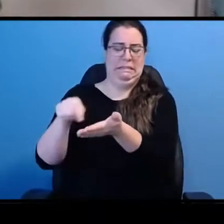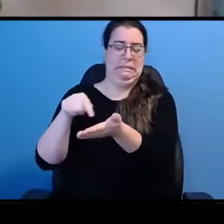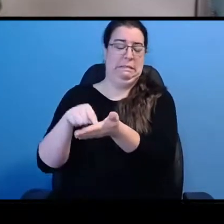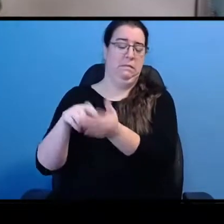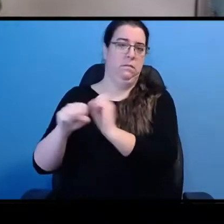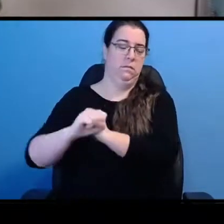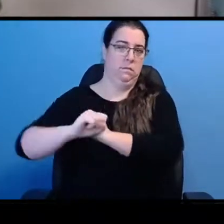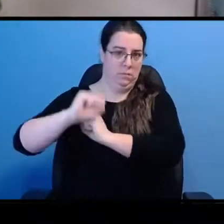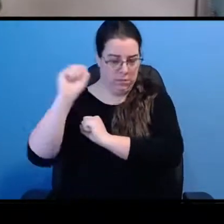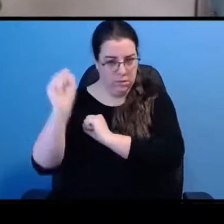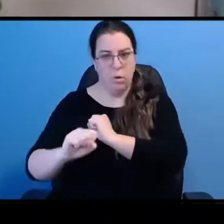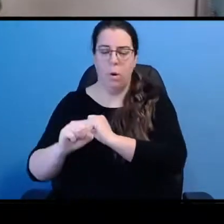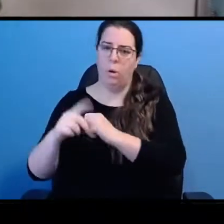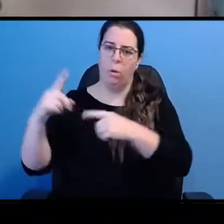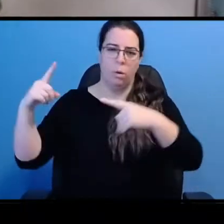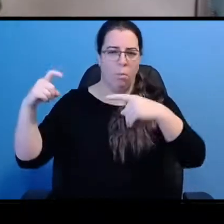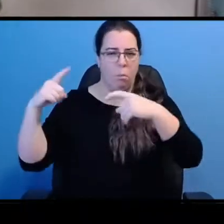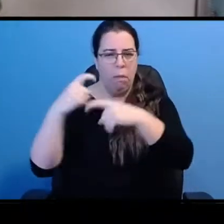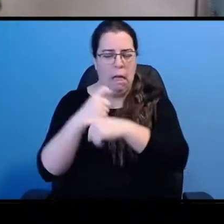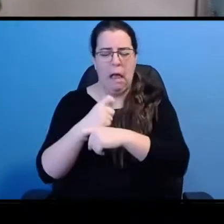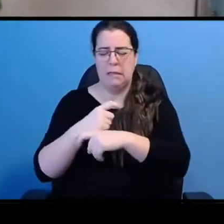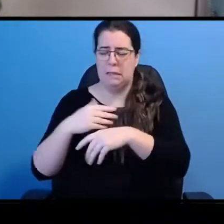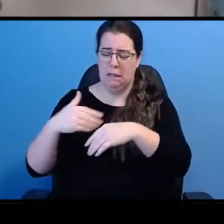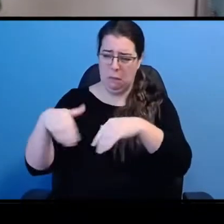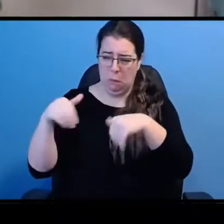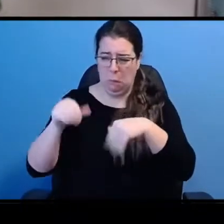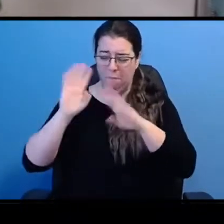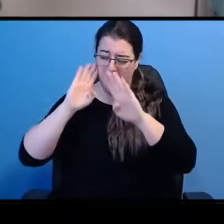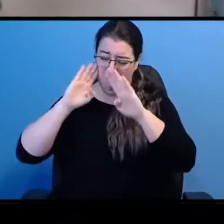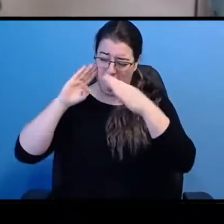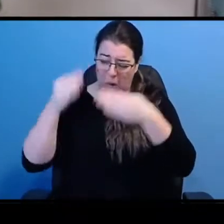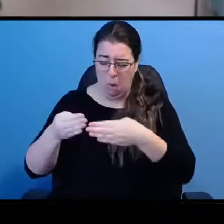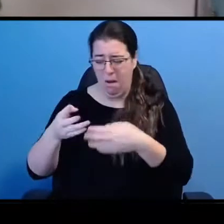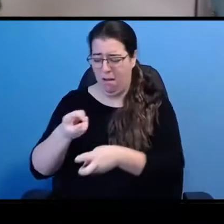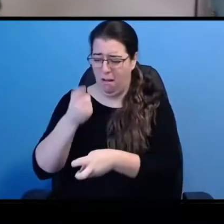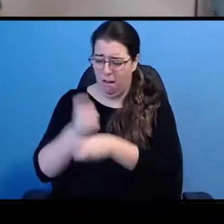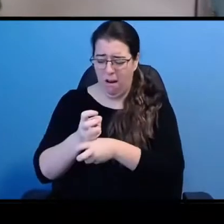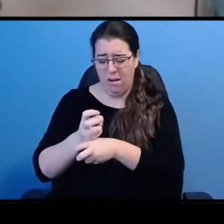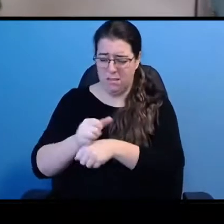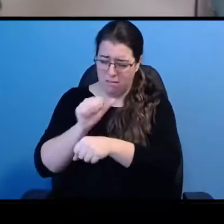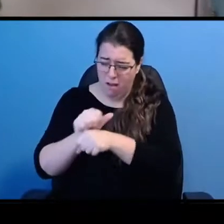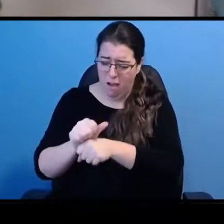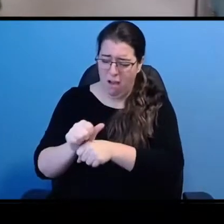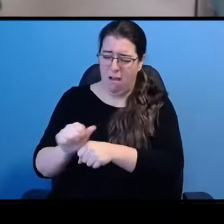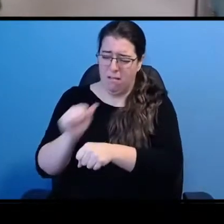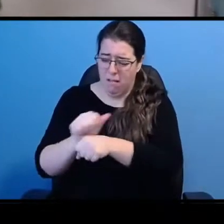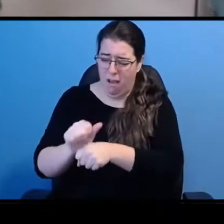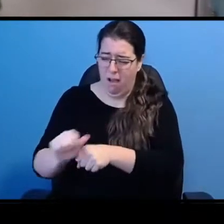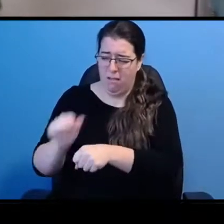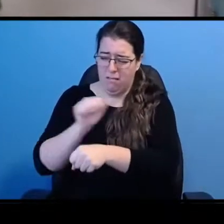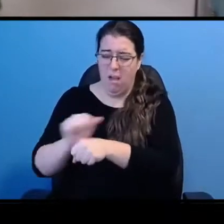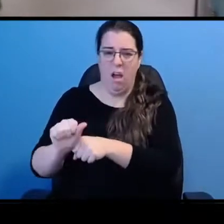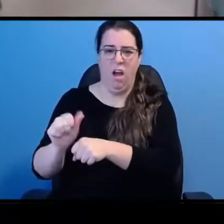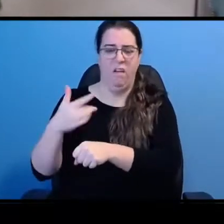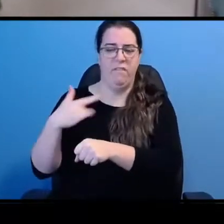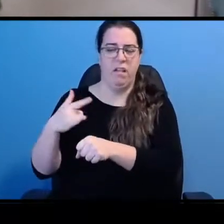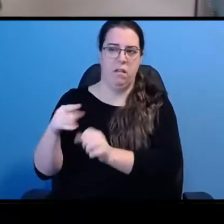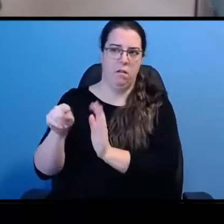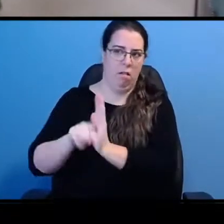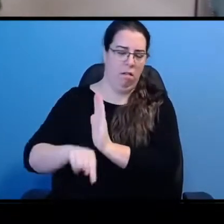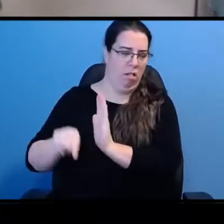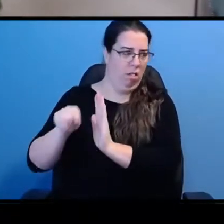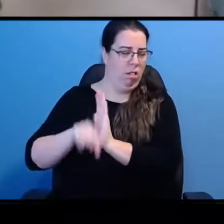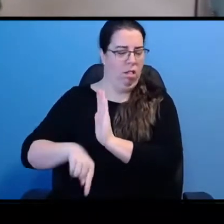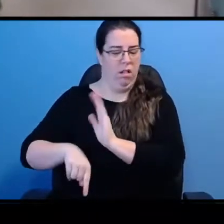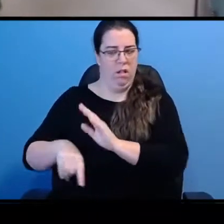process. It takes a lot of mental capacity to write a grant. There's a lot of work that goes into them. And so if we set ourselves up with